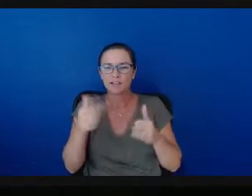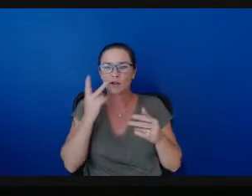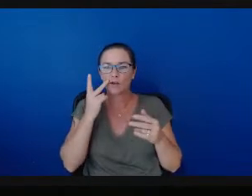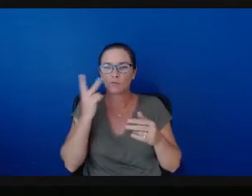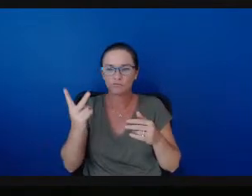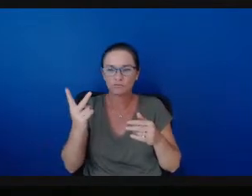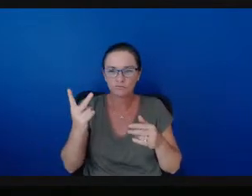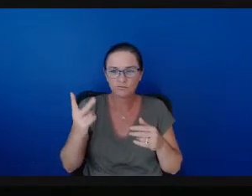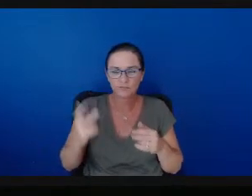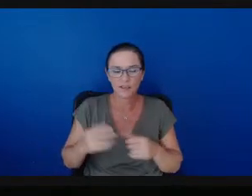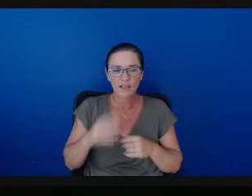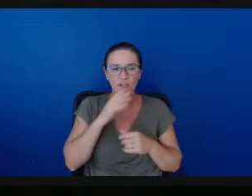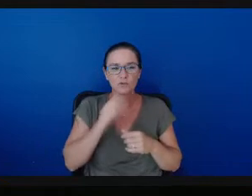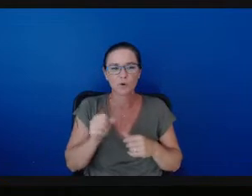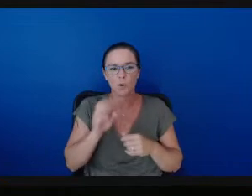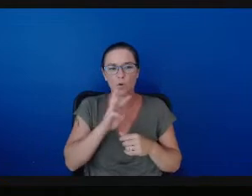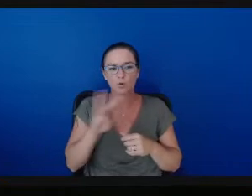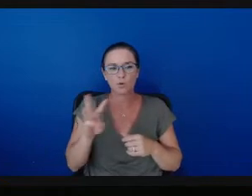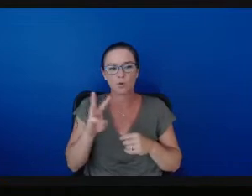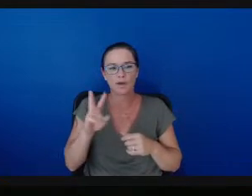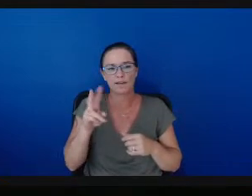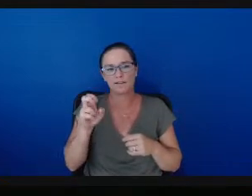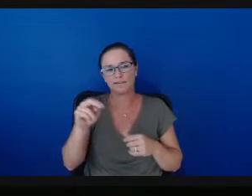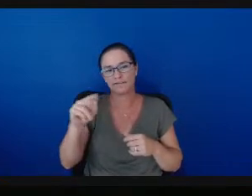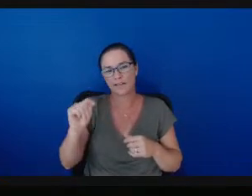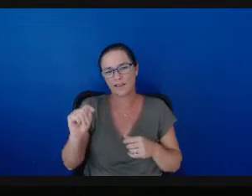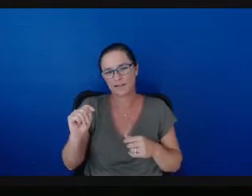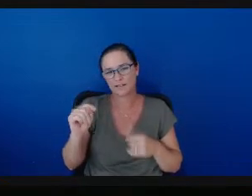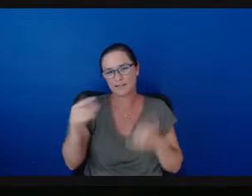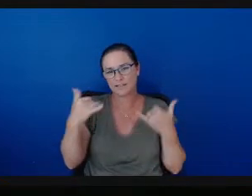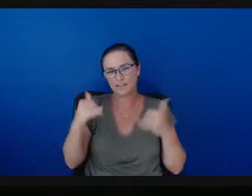That's a good question. I think maybe the best view would be the